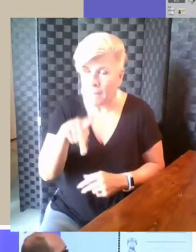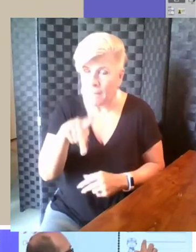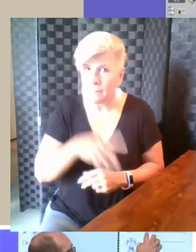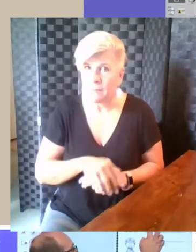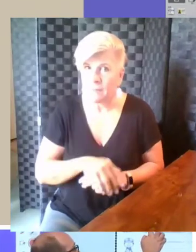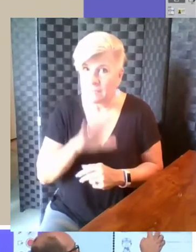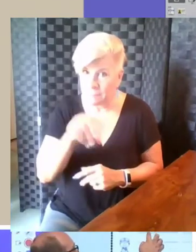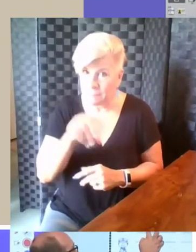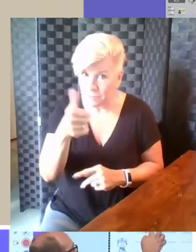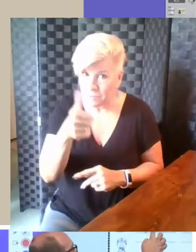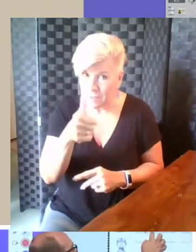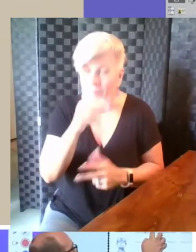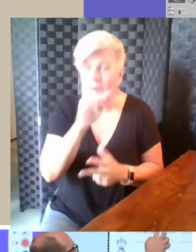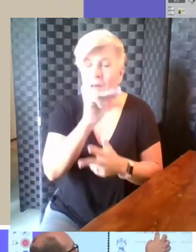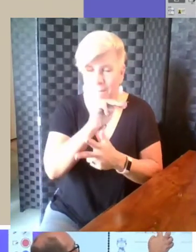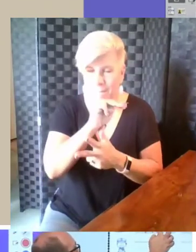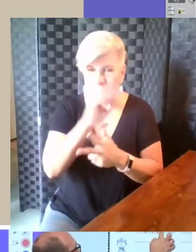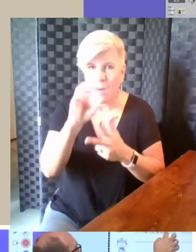Good job.